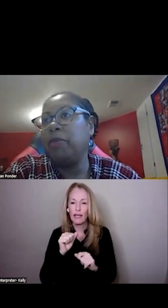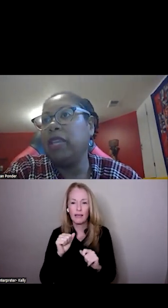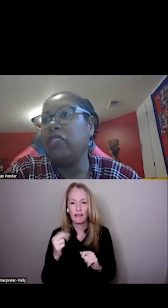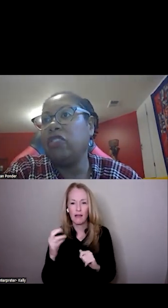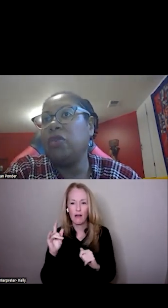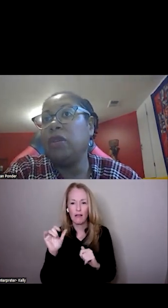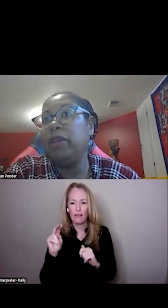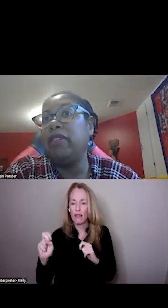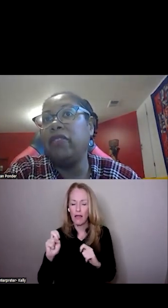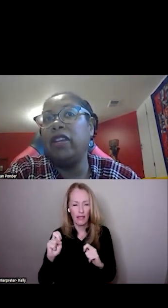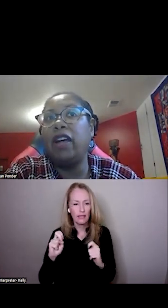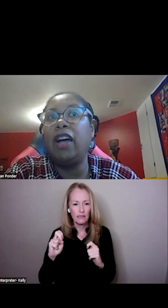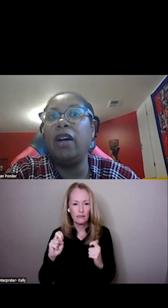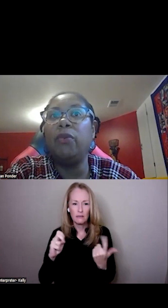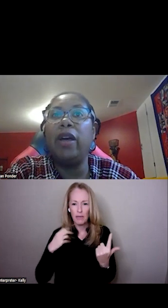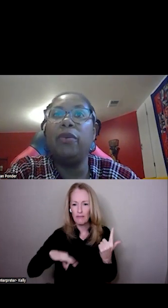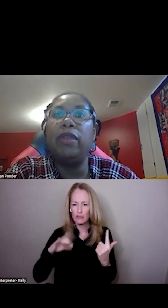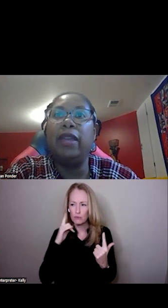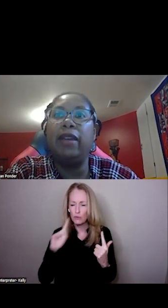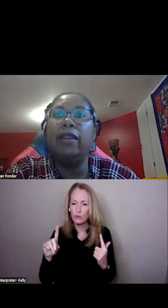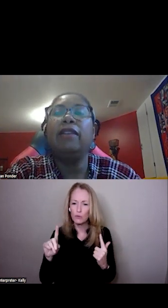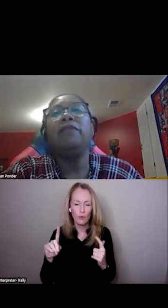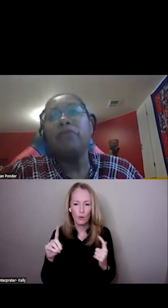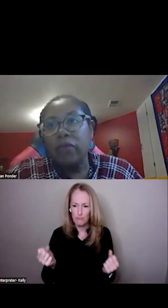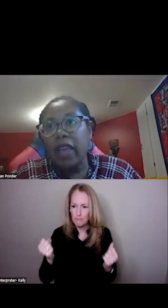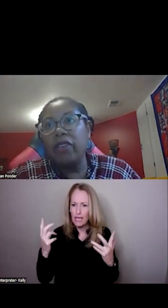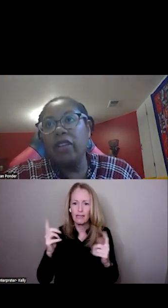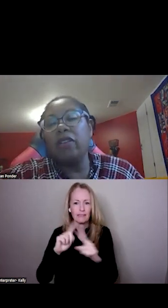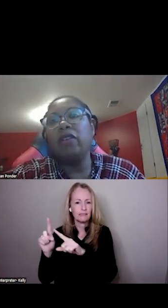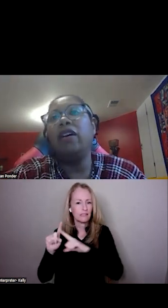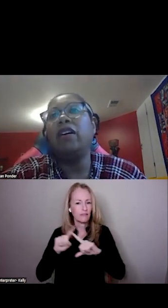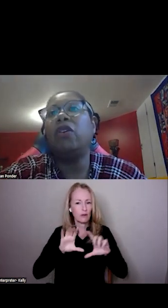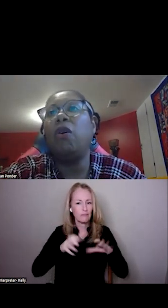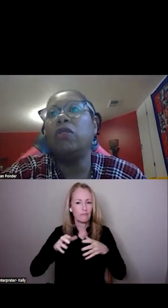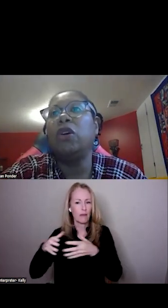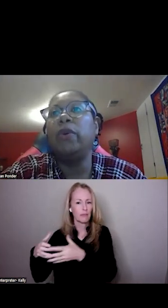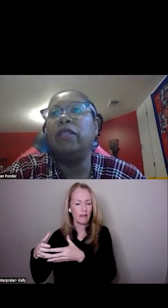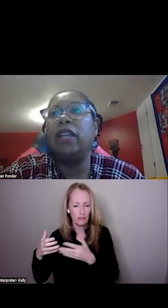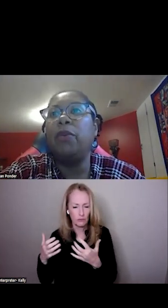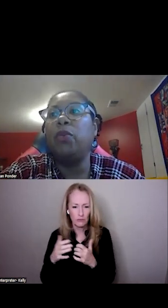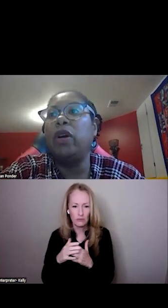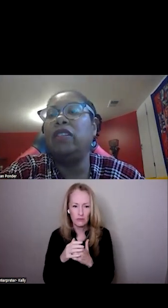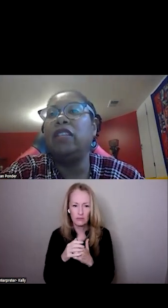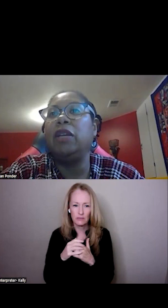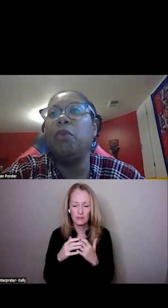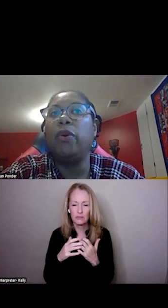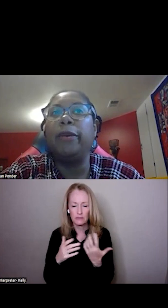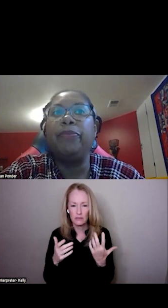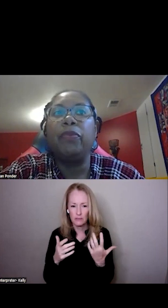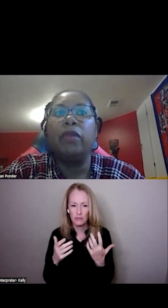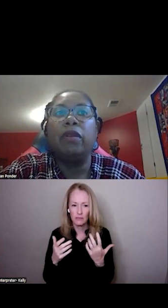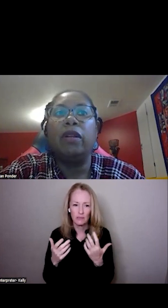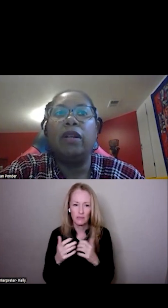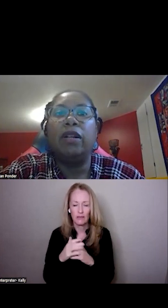different populations who could benefit rather than having calls go into 911 and seeing